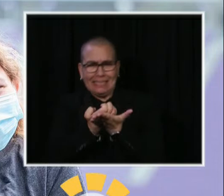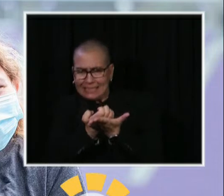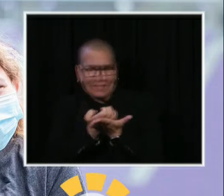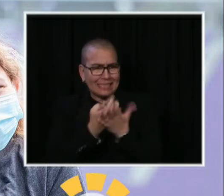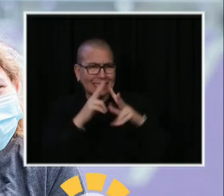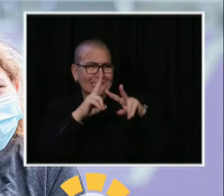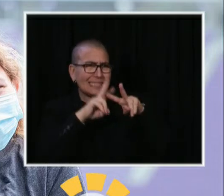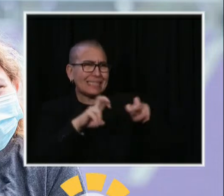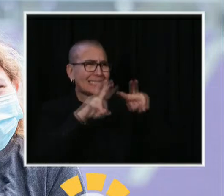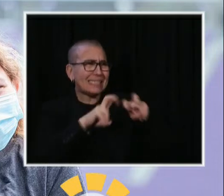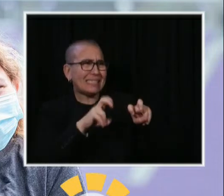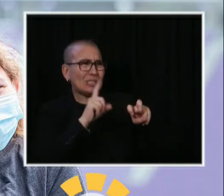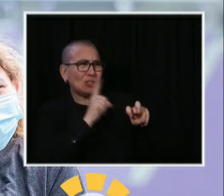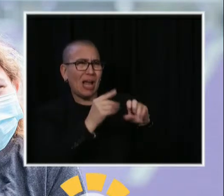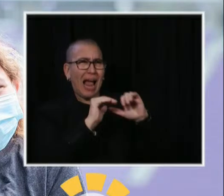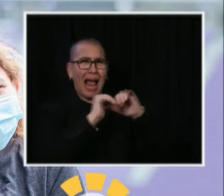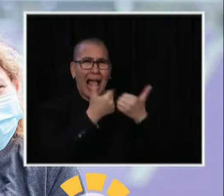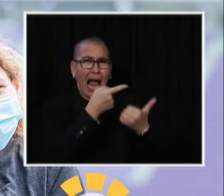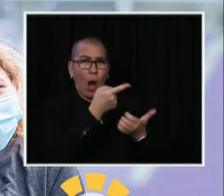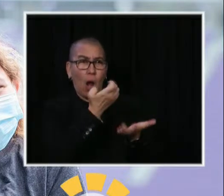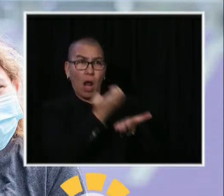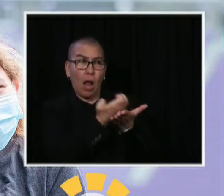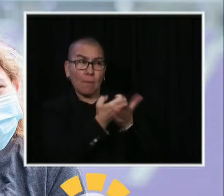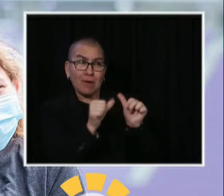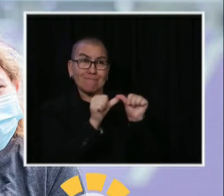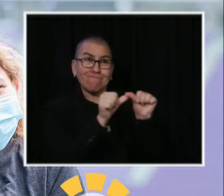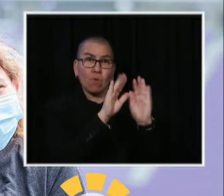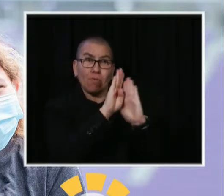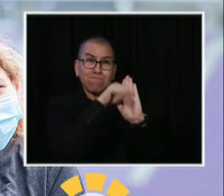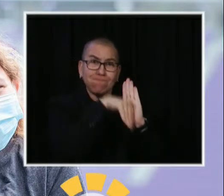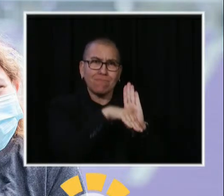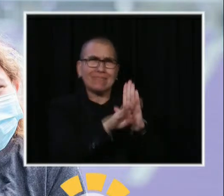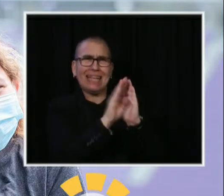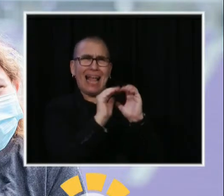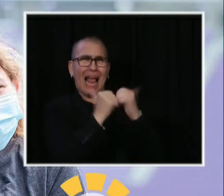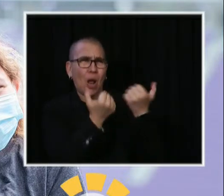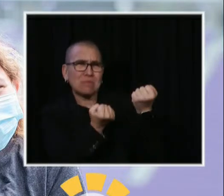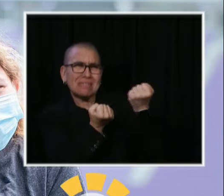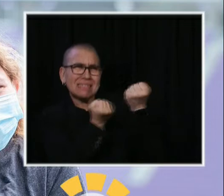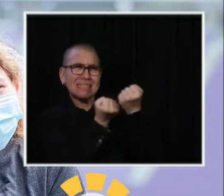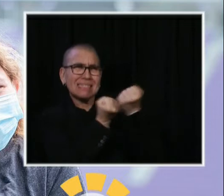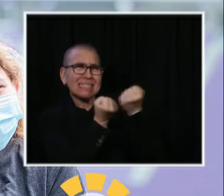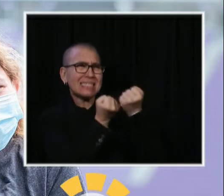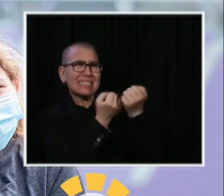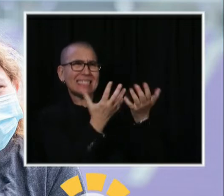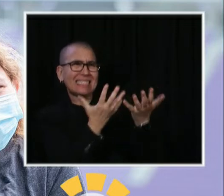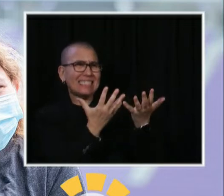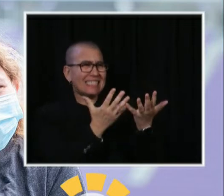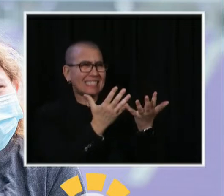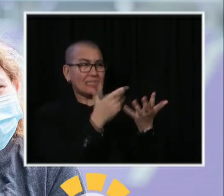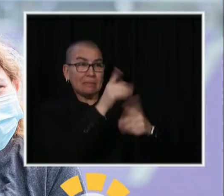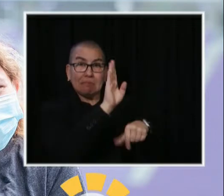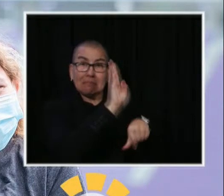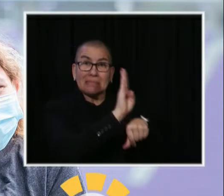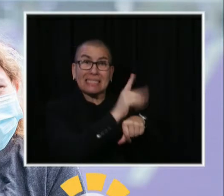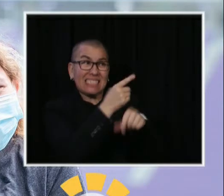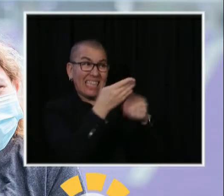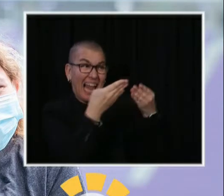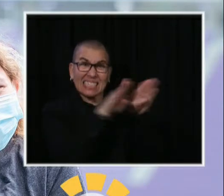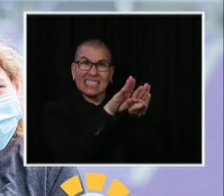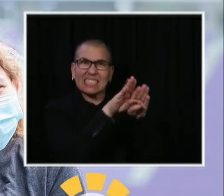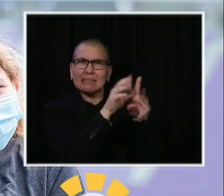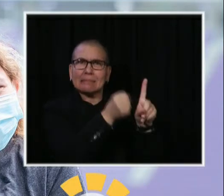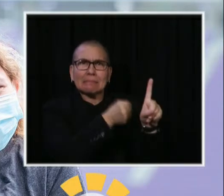certain industries, making sure that we were providing the support for them, making sure that there was economic incentives there, and that we were trying to make sure we